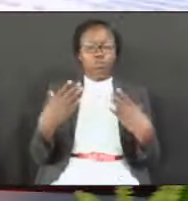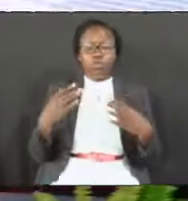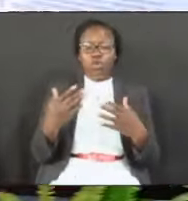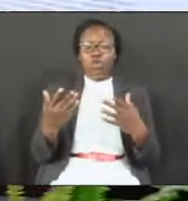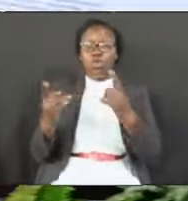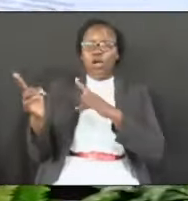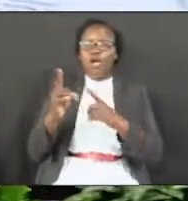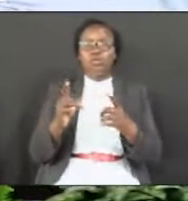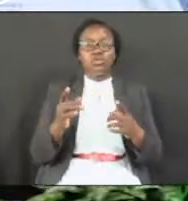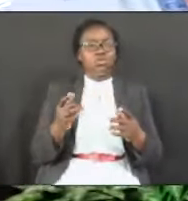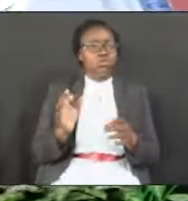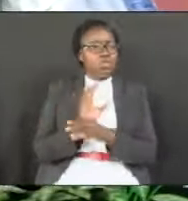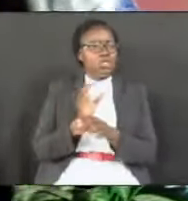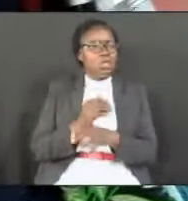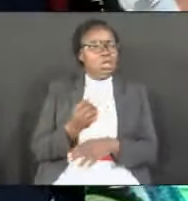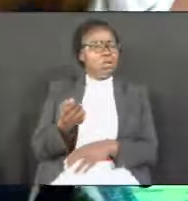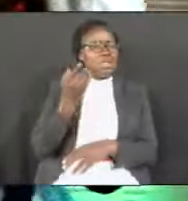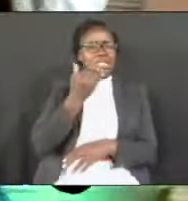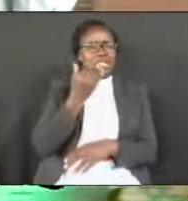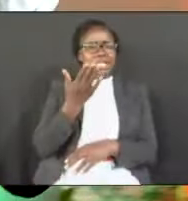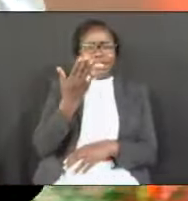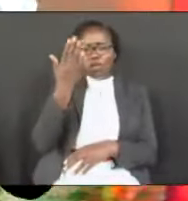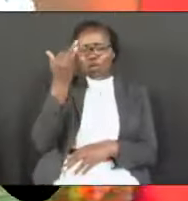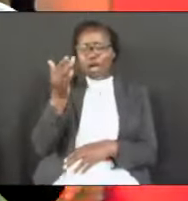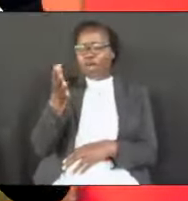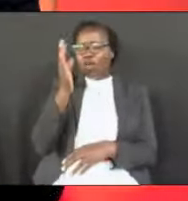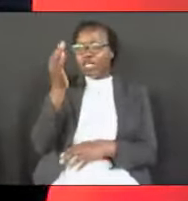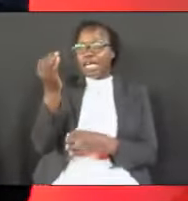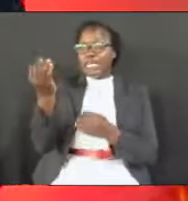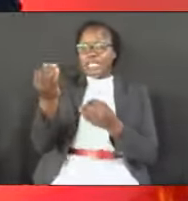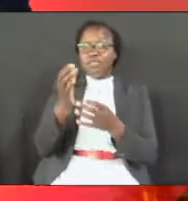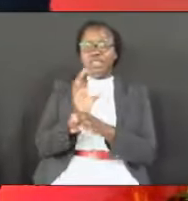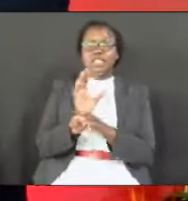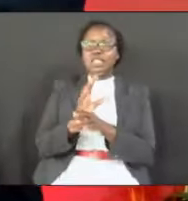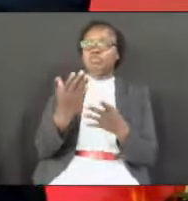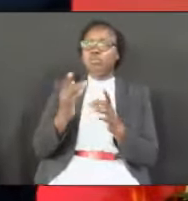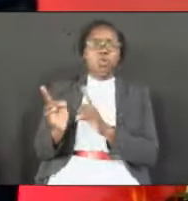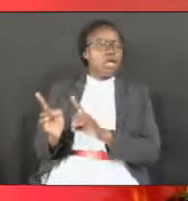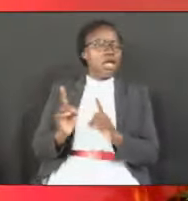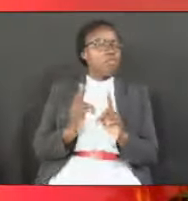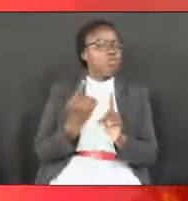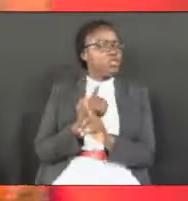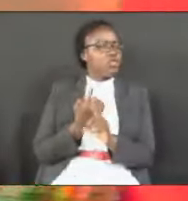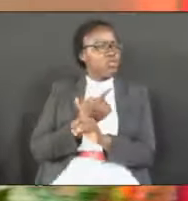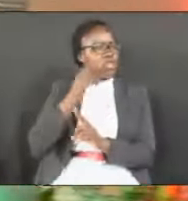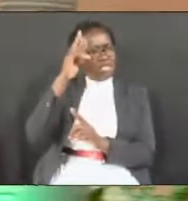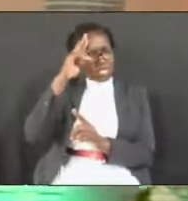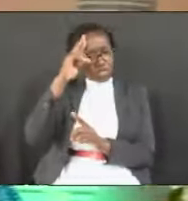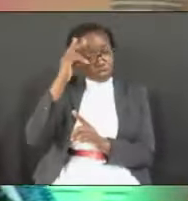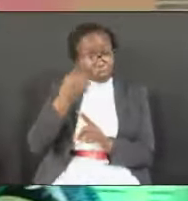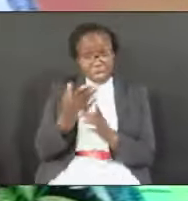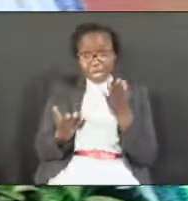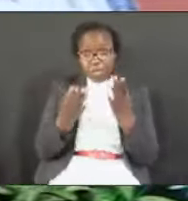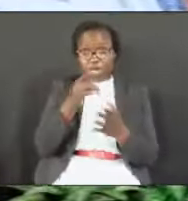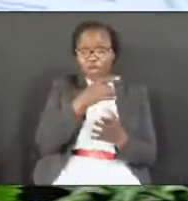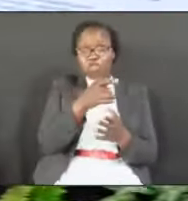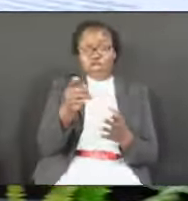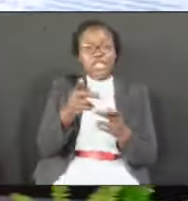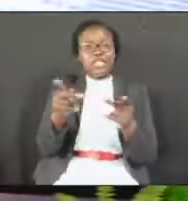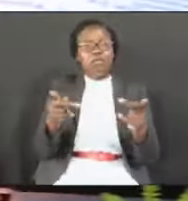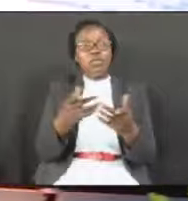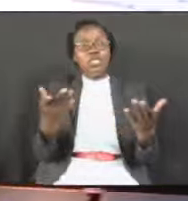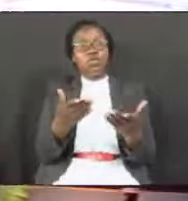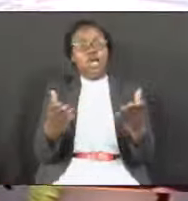don't understand why God has threatened a church. People come to church for so many reasons. Perhaps for you, it is a place where